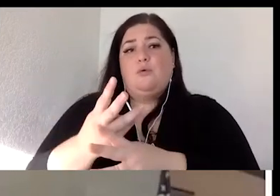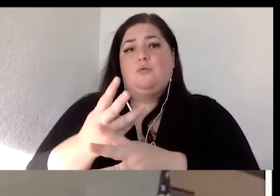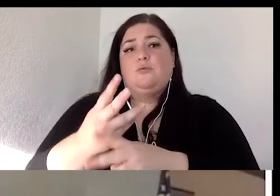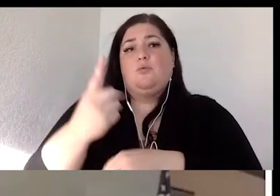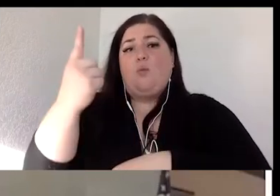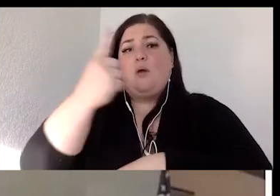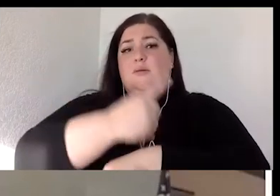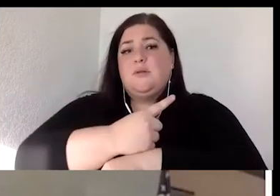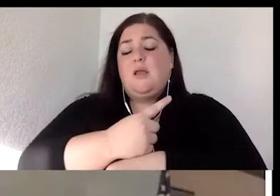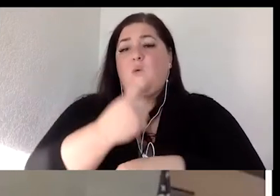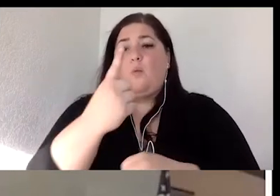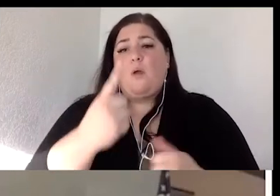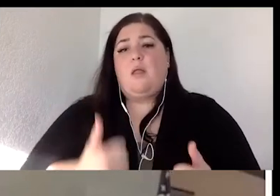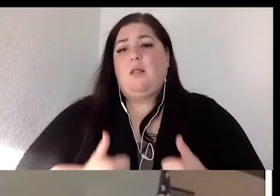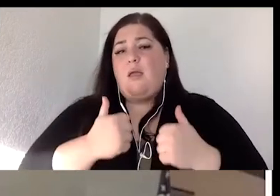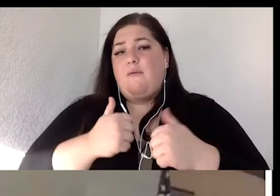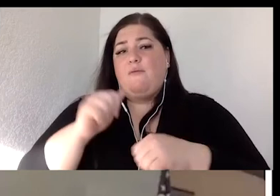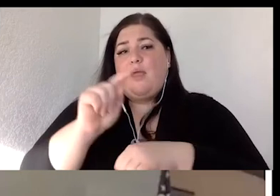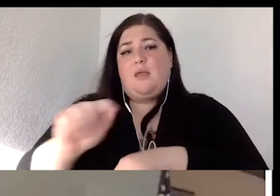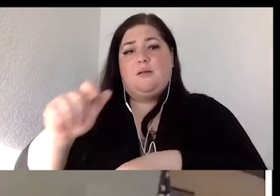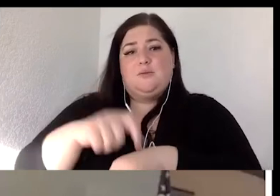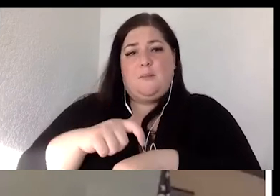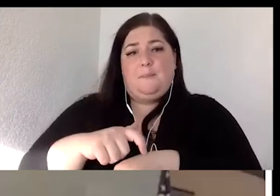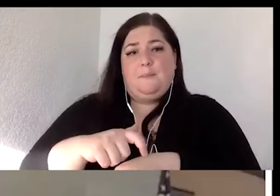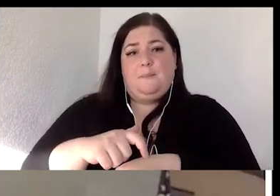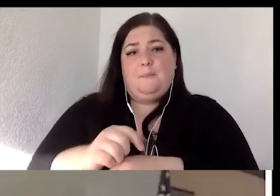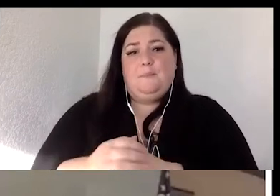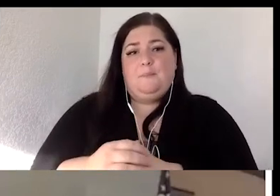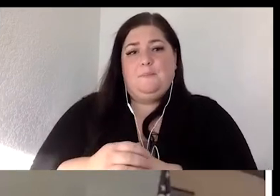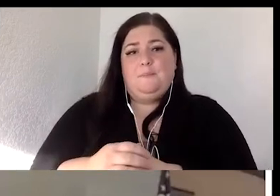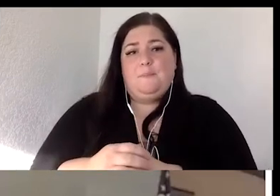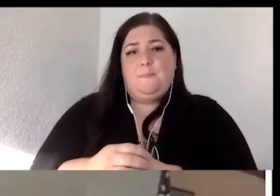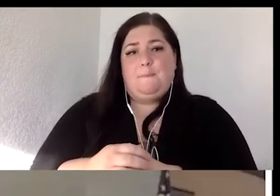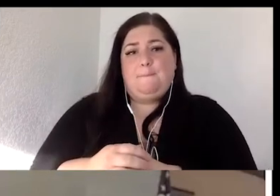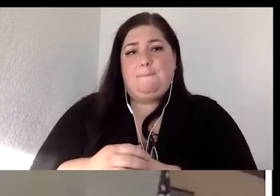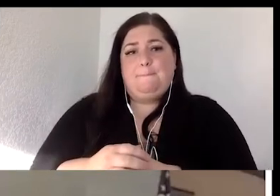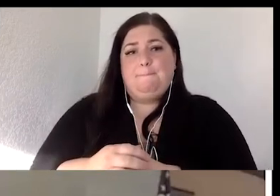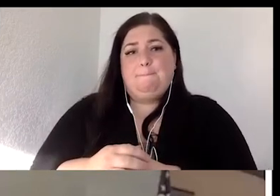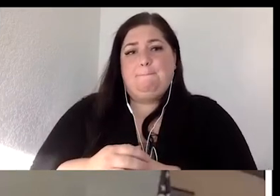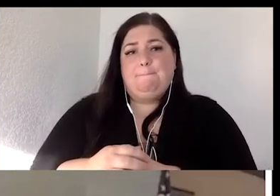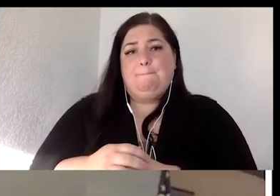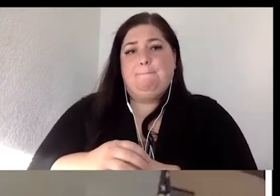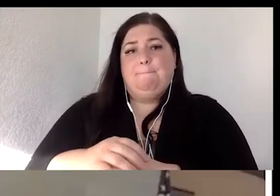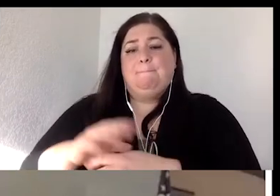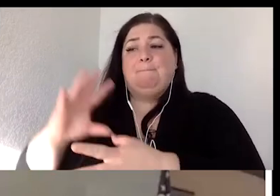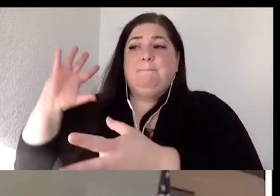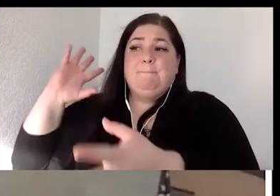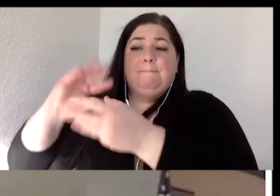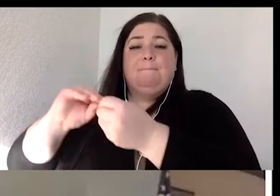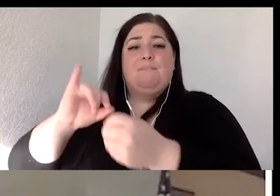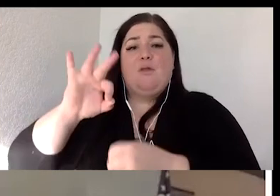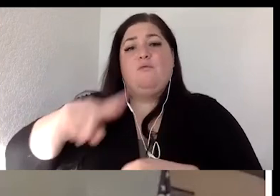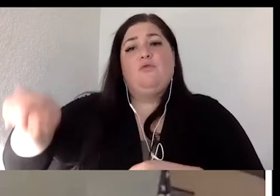one day, one life at a time. And the accumulation of those individual